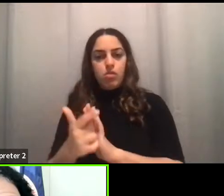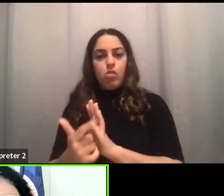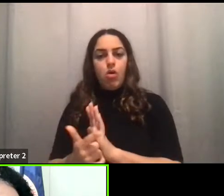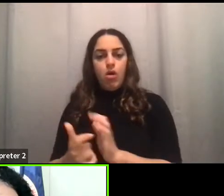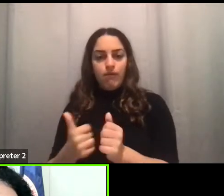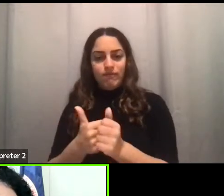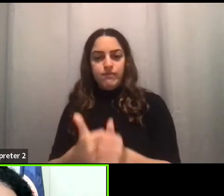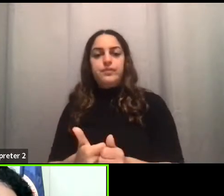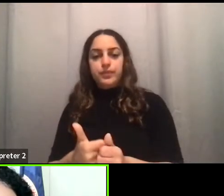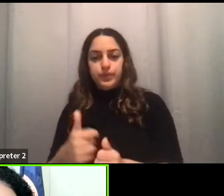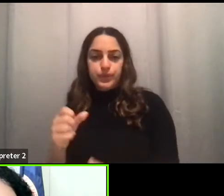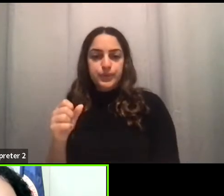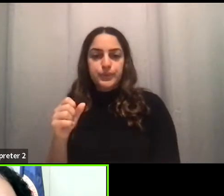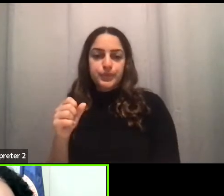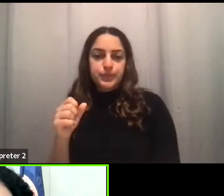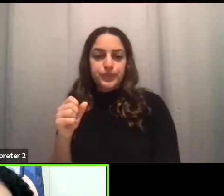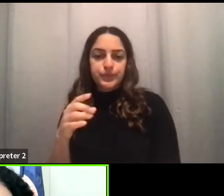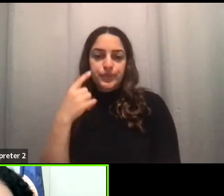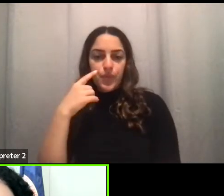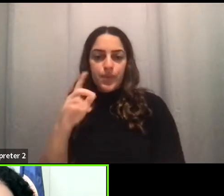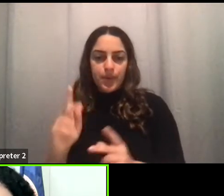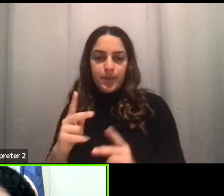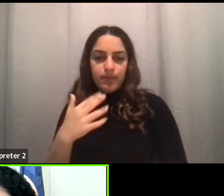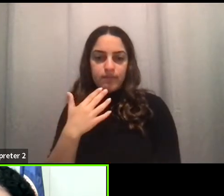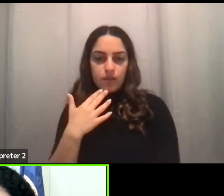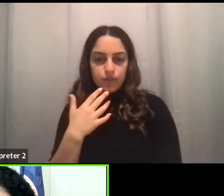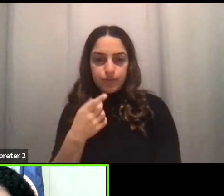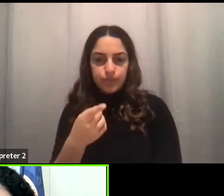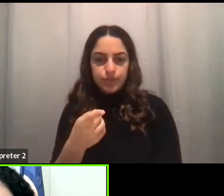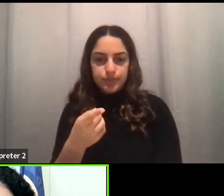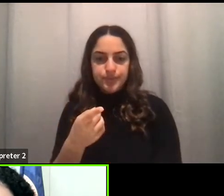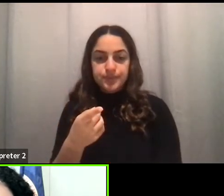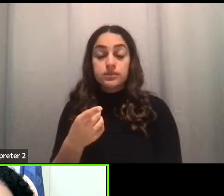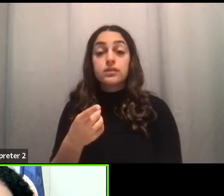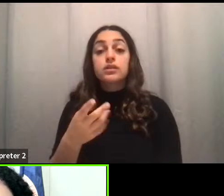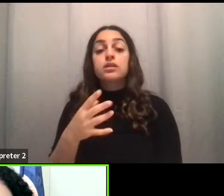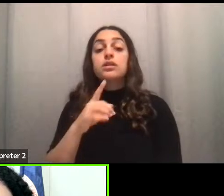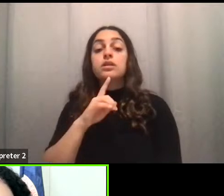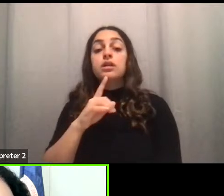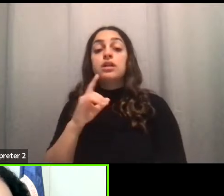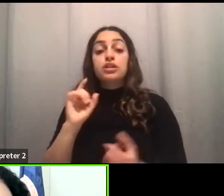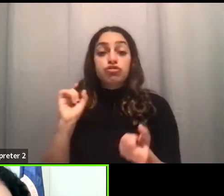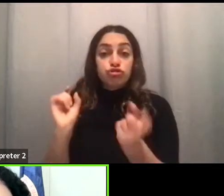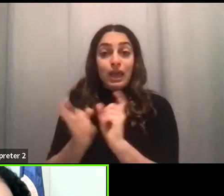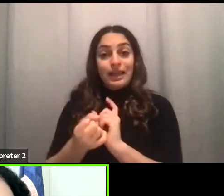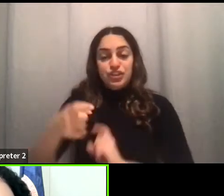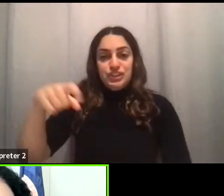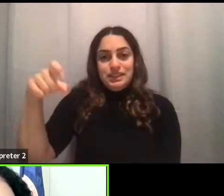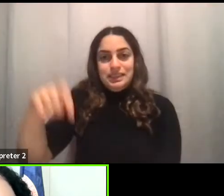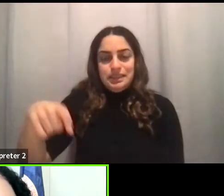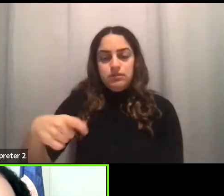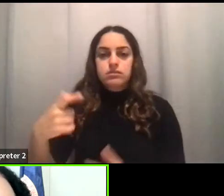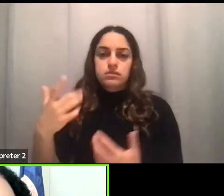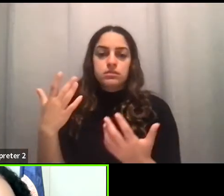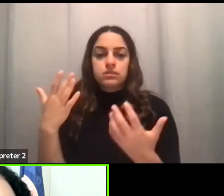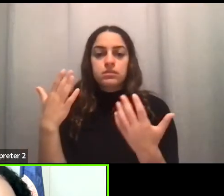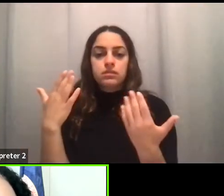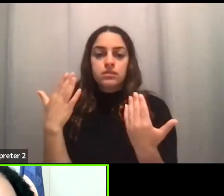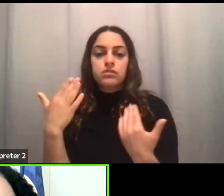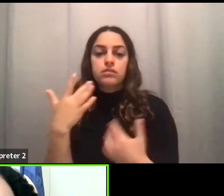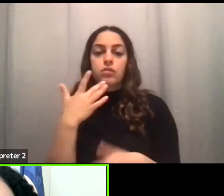workplace civil rights and construction and change is long overdue fortunately the historic need for hiring in the industry now